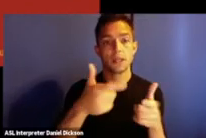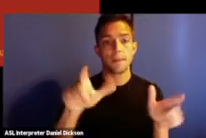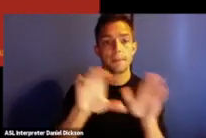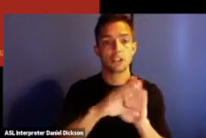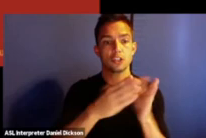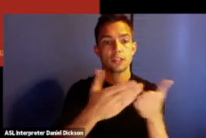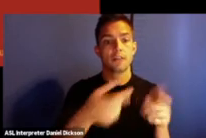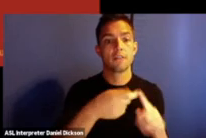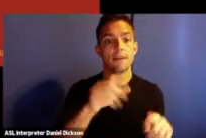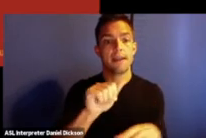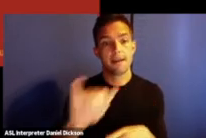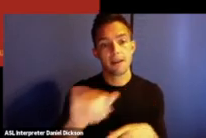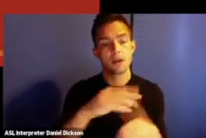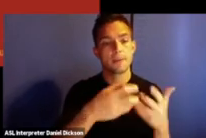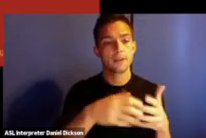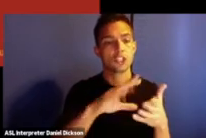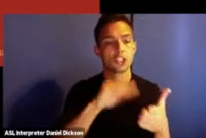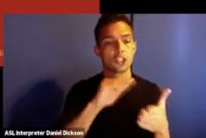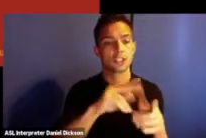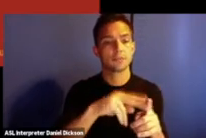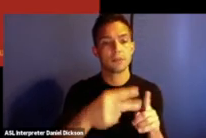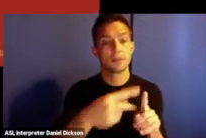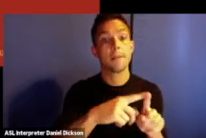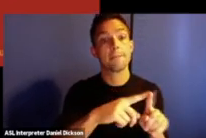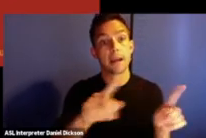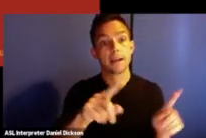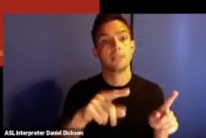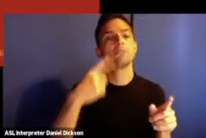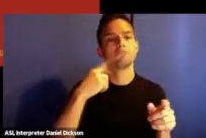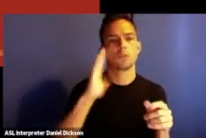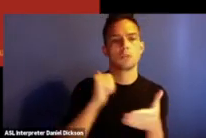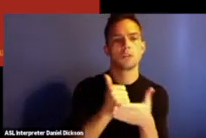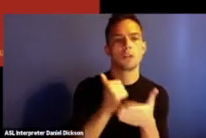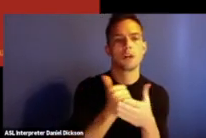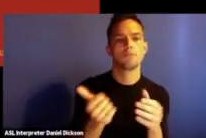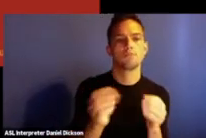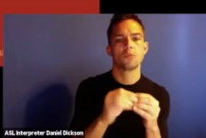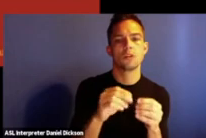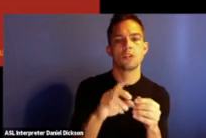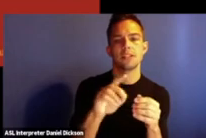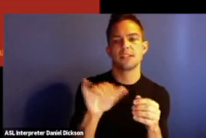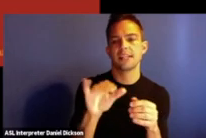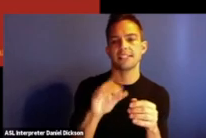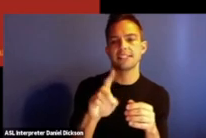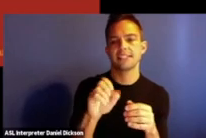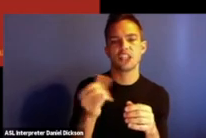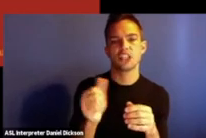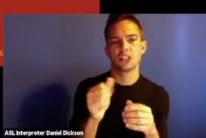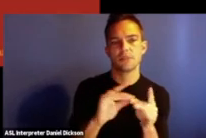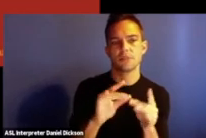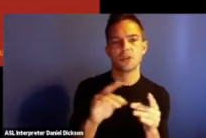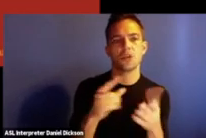things from an AI or the machine learning standpoint. However, I think it will be more helpful, as Deja commented on, with the idea of what do you